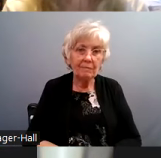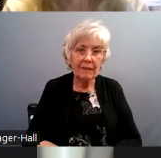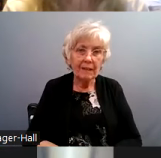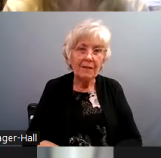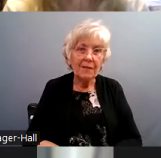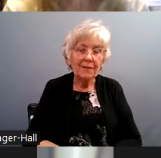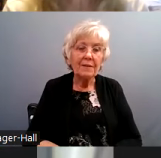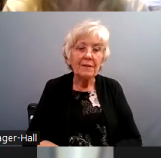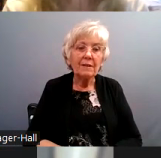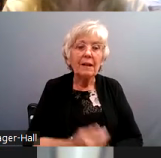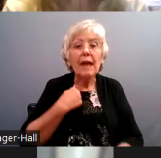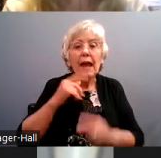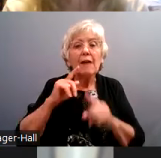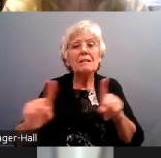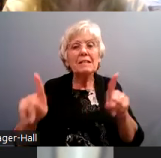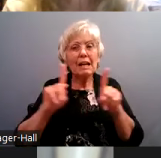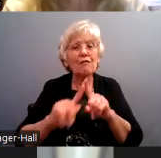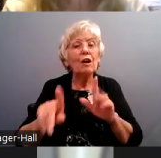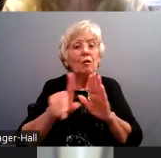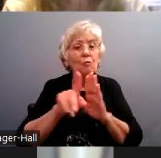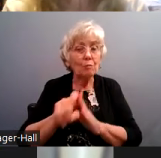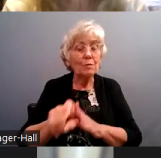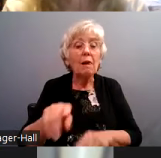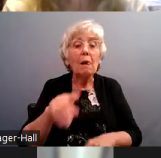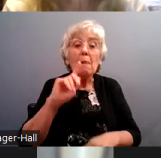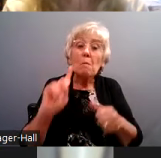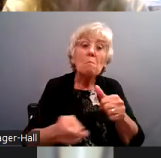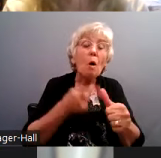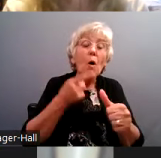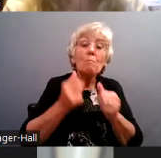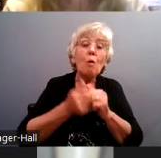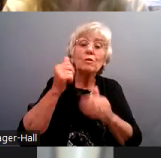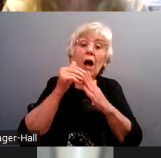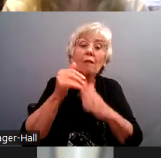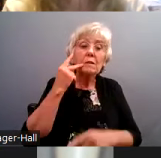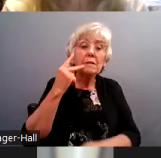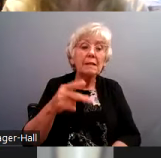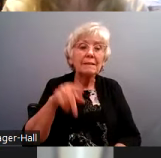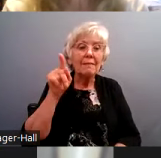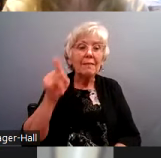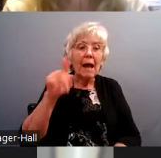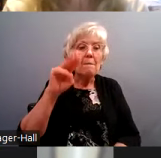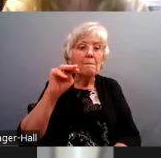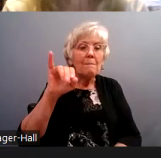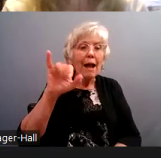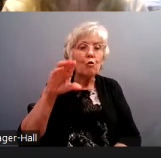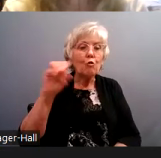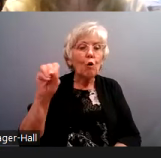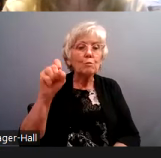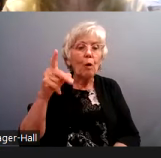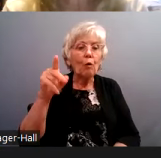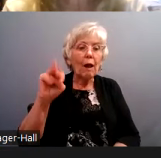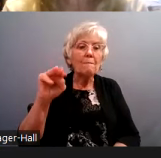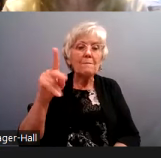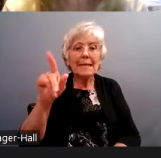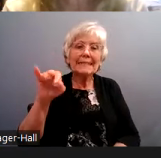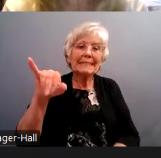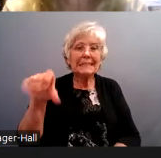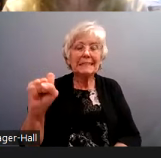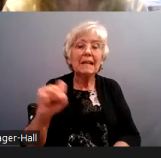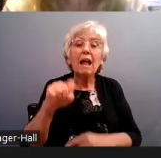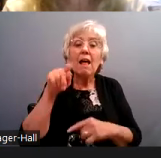And there are different types of ringworm. The most common one that we see is called Microsporum canis. That's the most common one, and they get